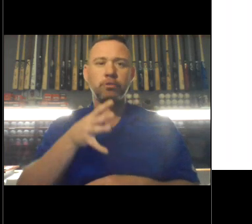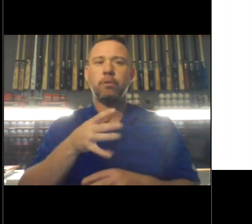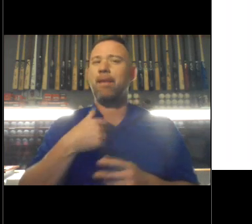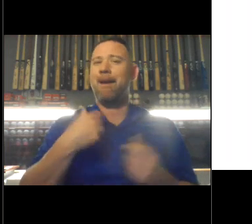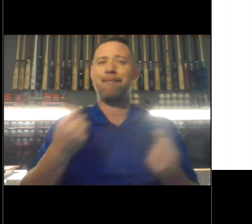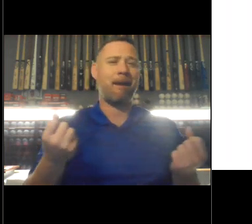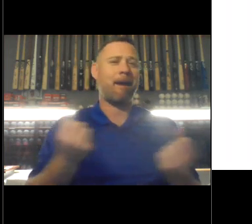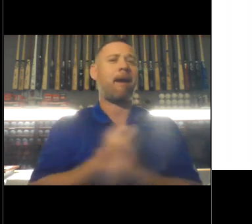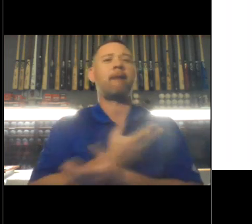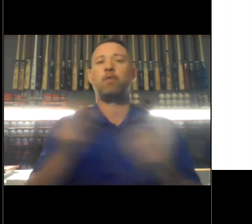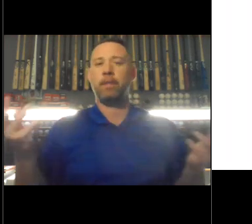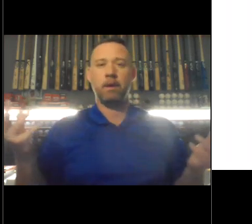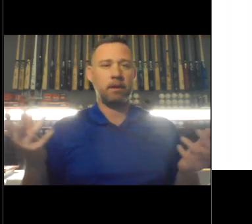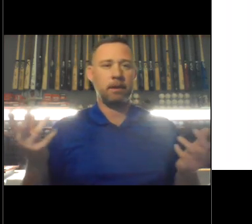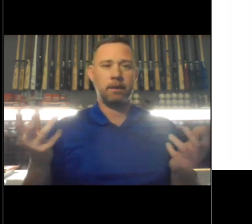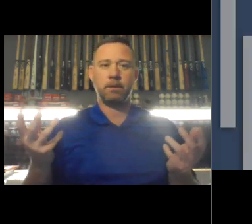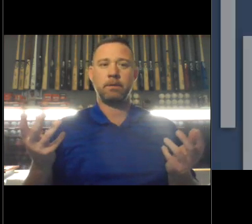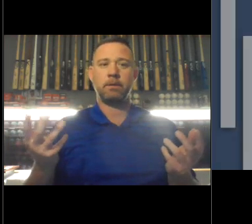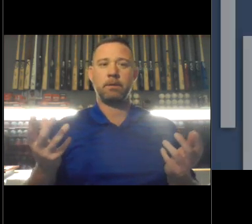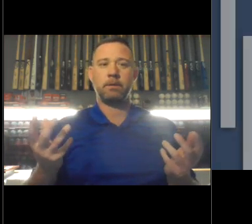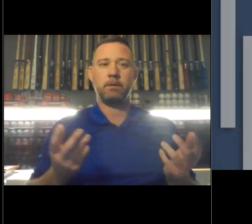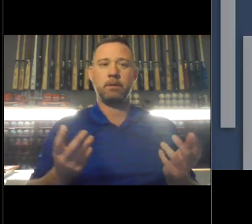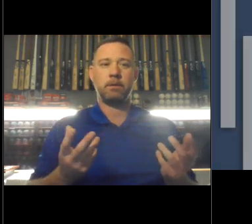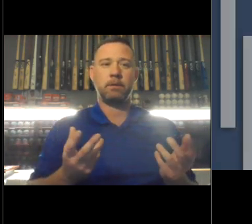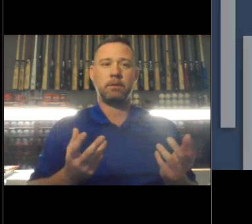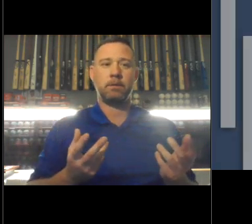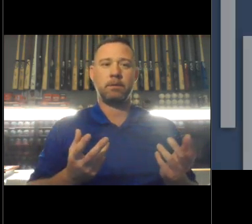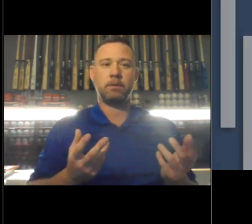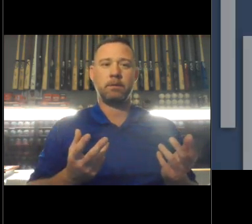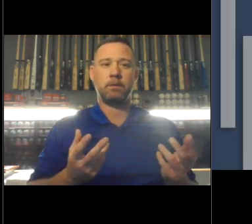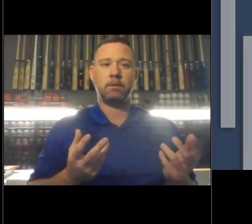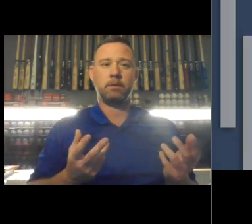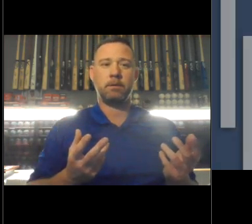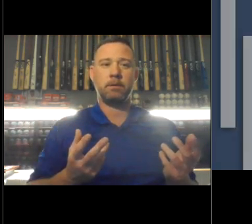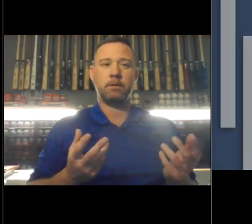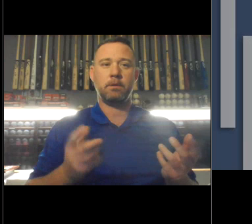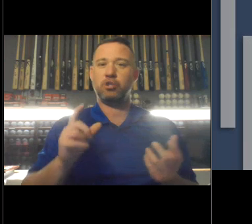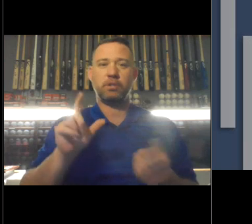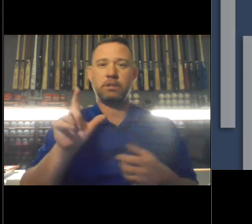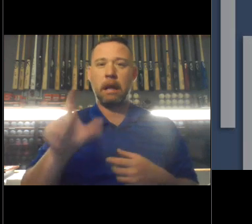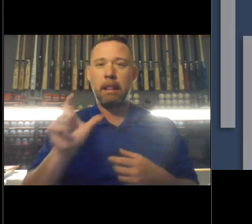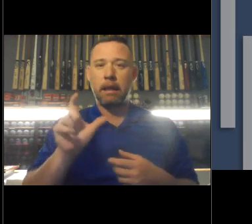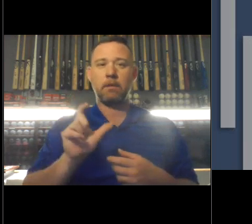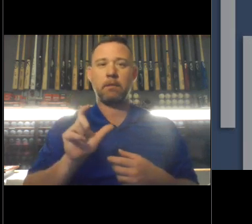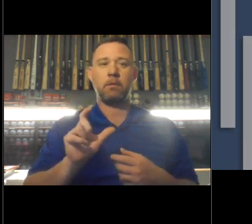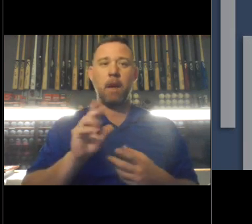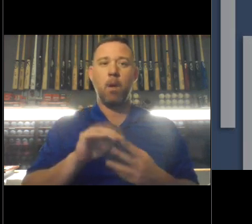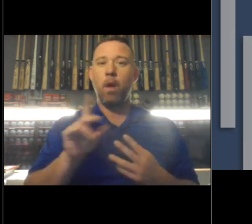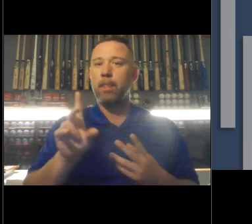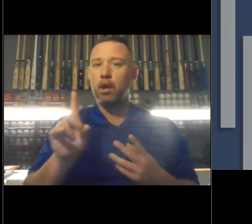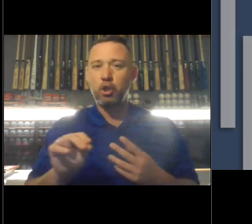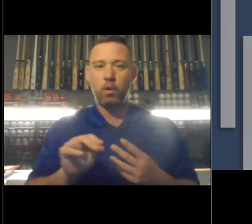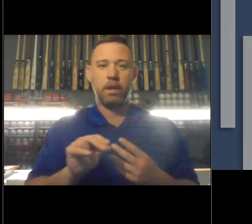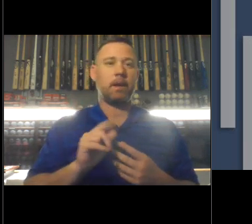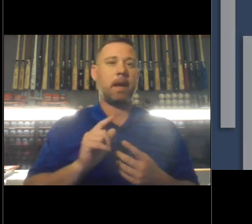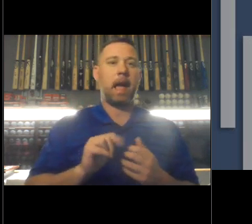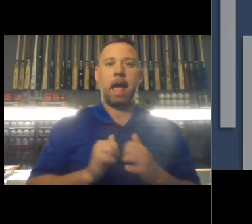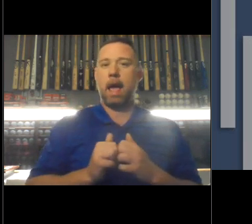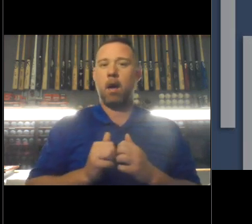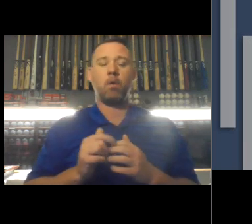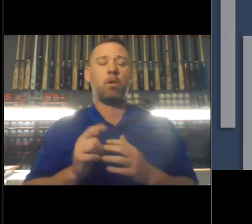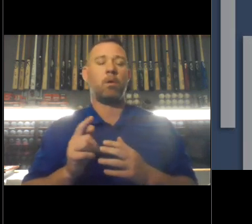everything they have everything that, just by a click on everything that they're doing in regards to whether